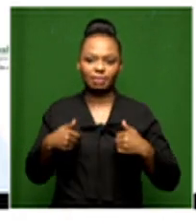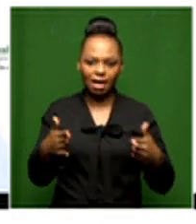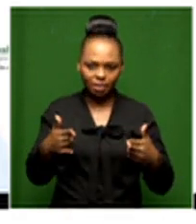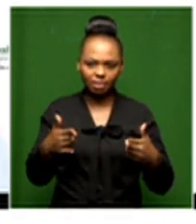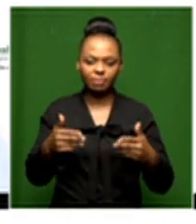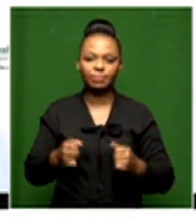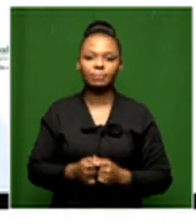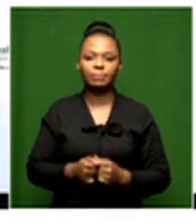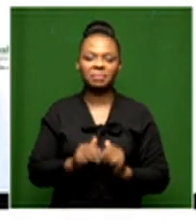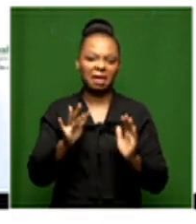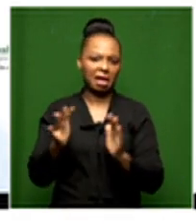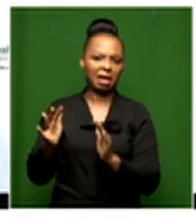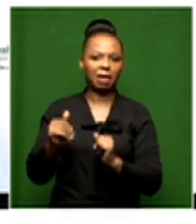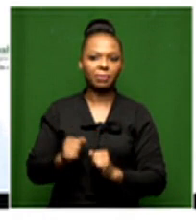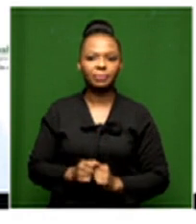taken?